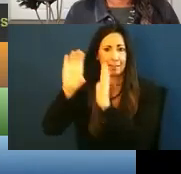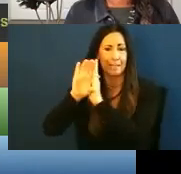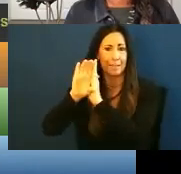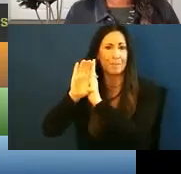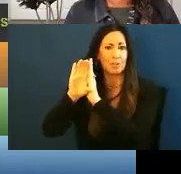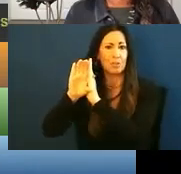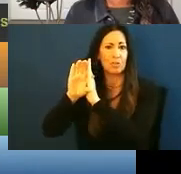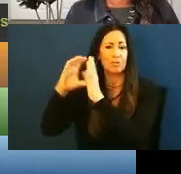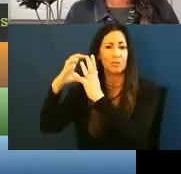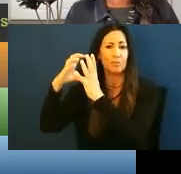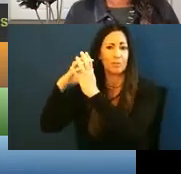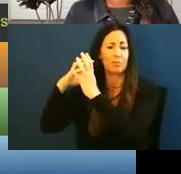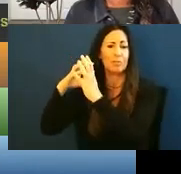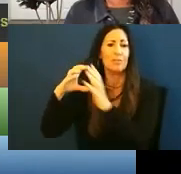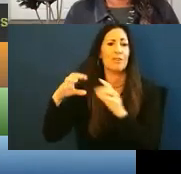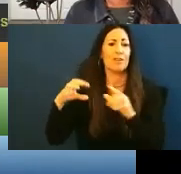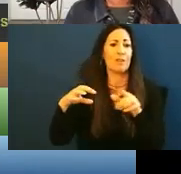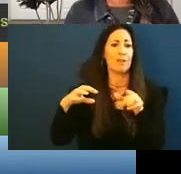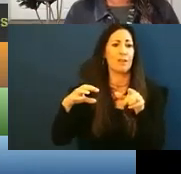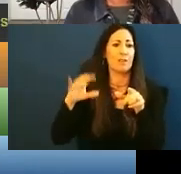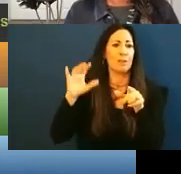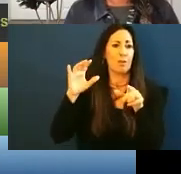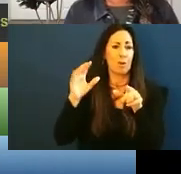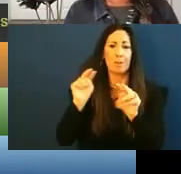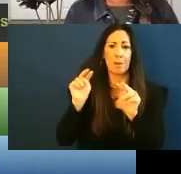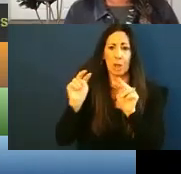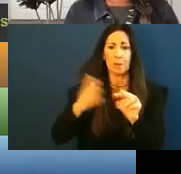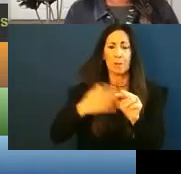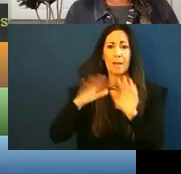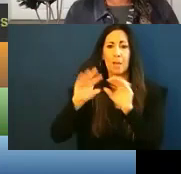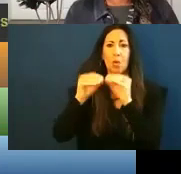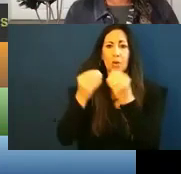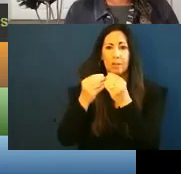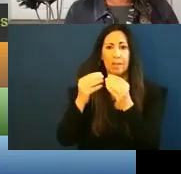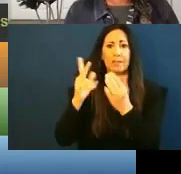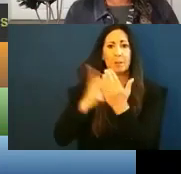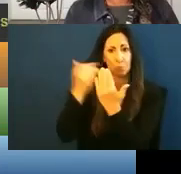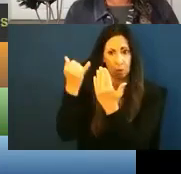Indígena Community Organizing Project right now. And there's my image.